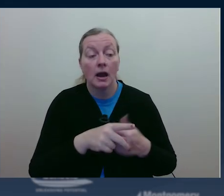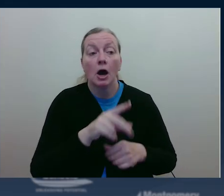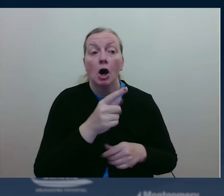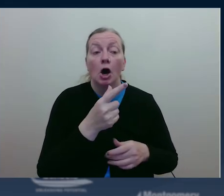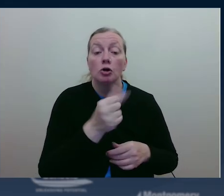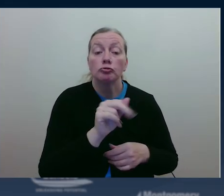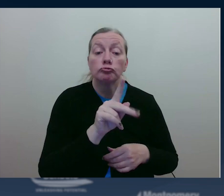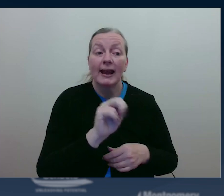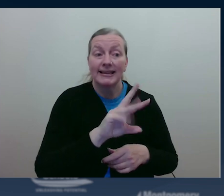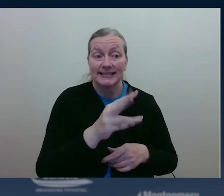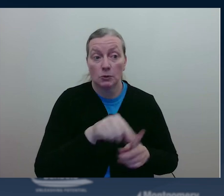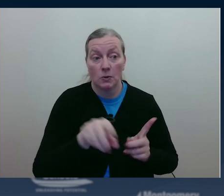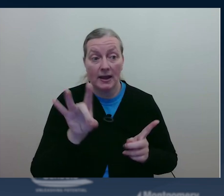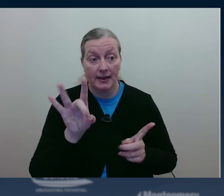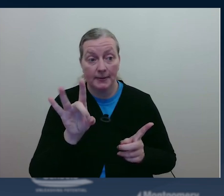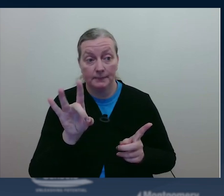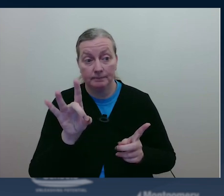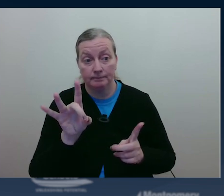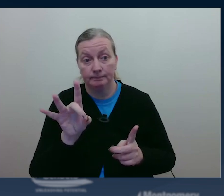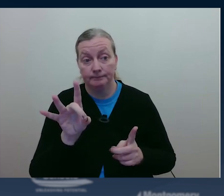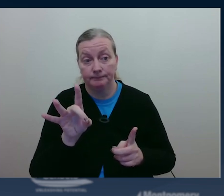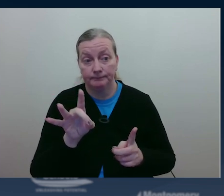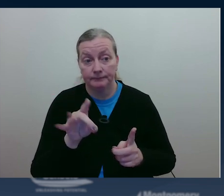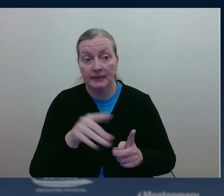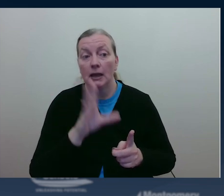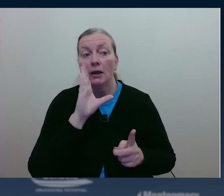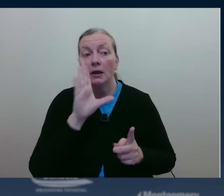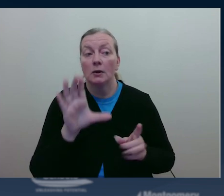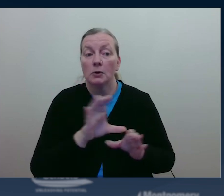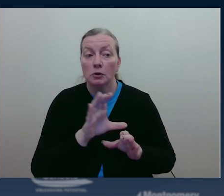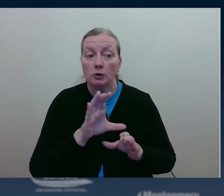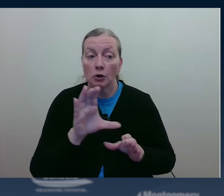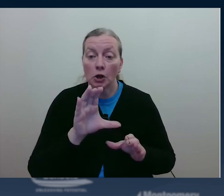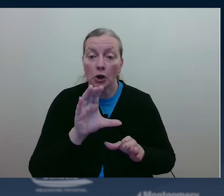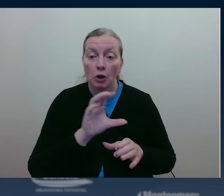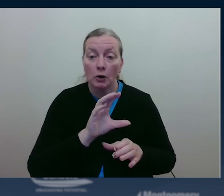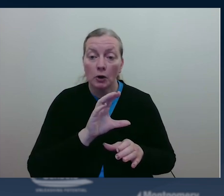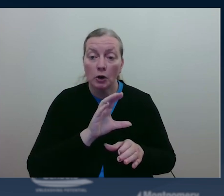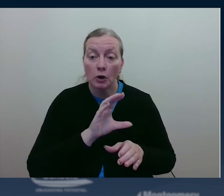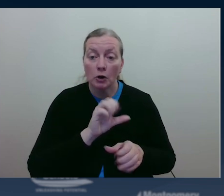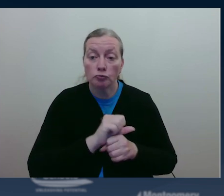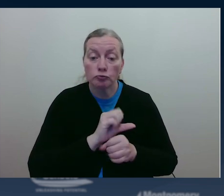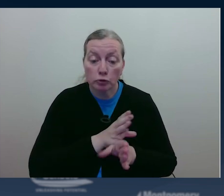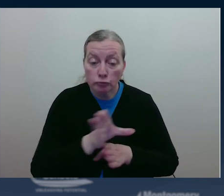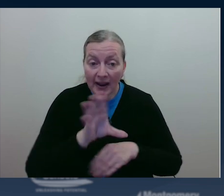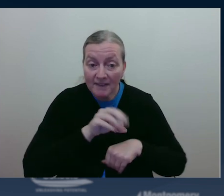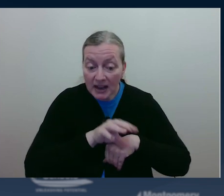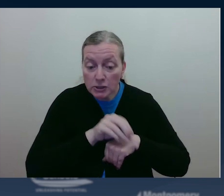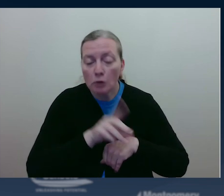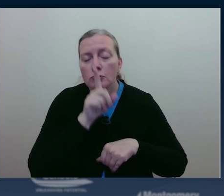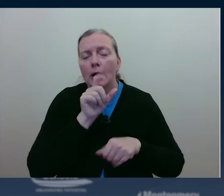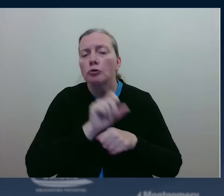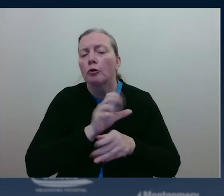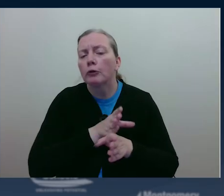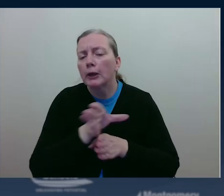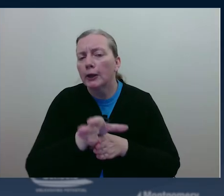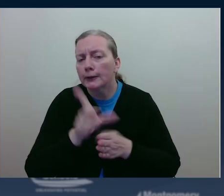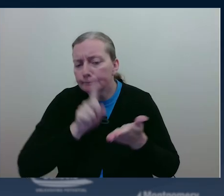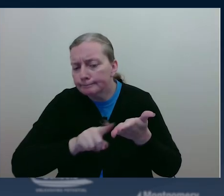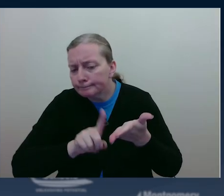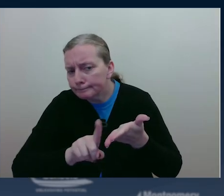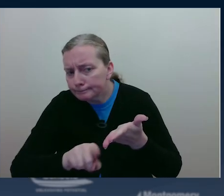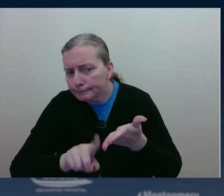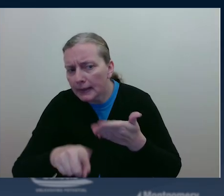saying they'll be doing career advising and really career exploration. And so the intent is that students